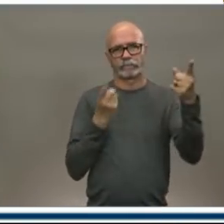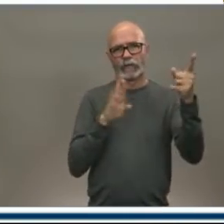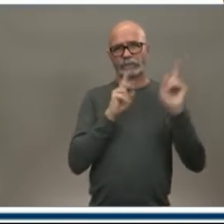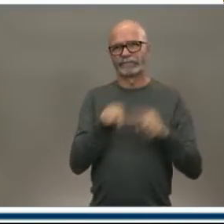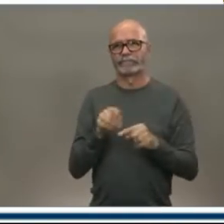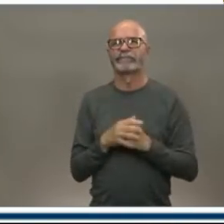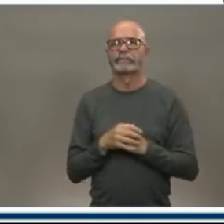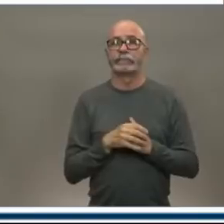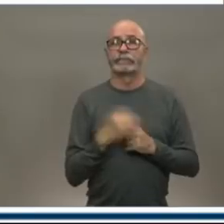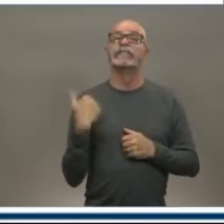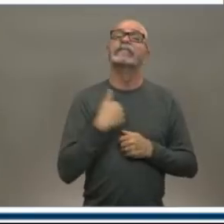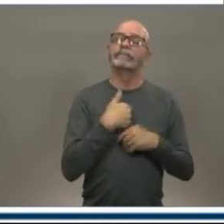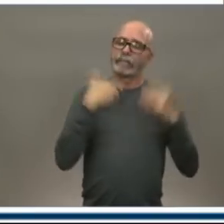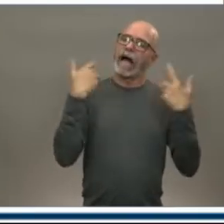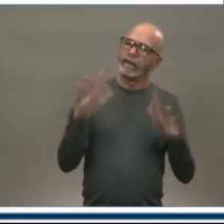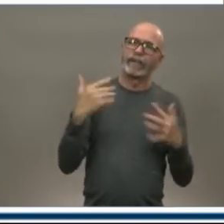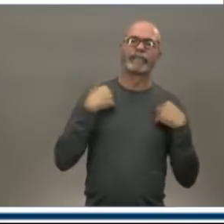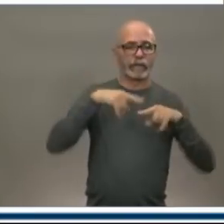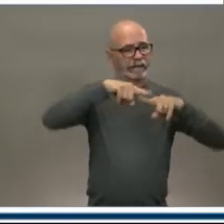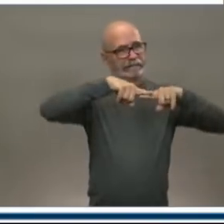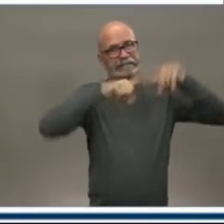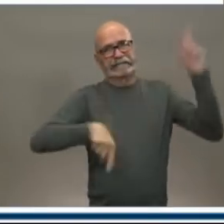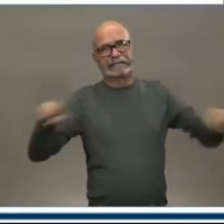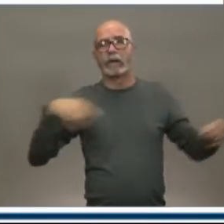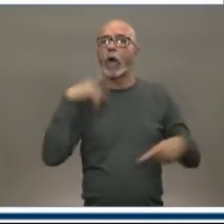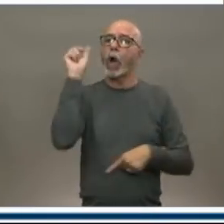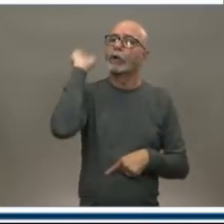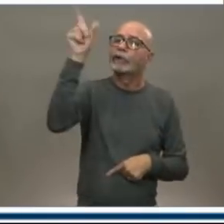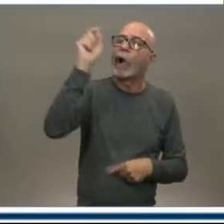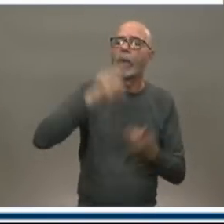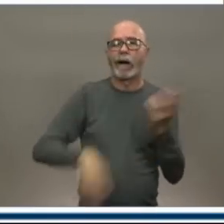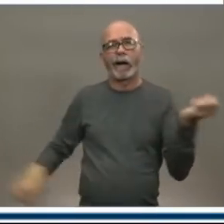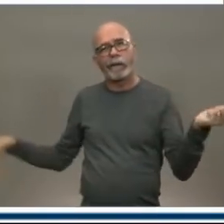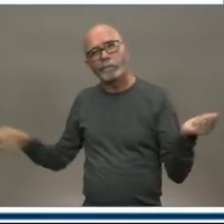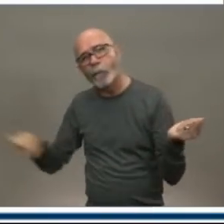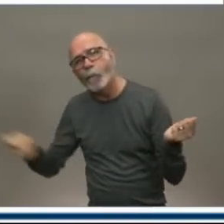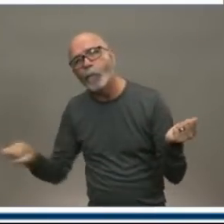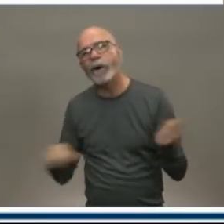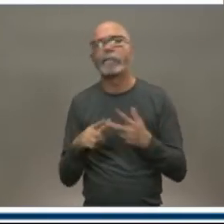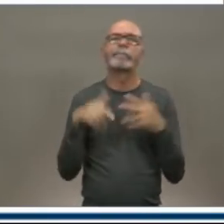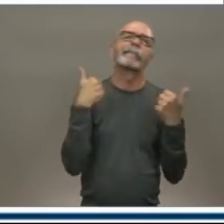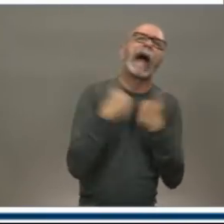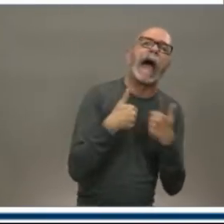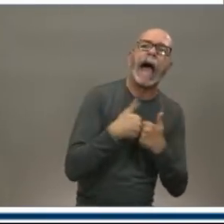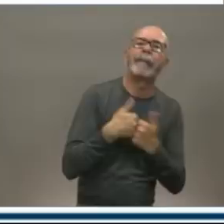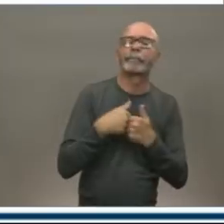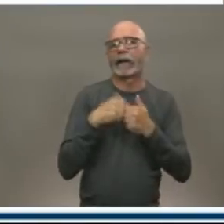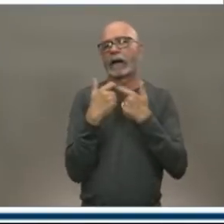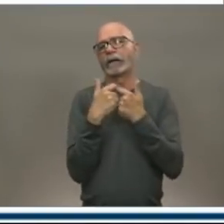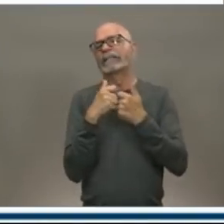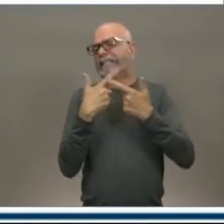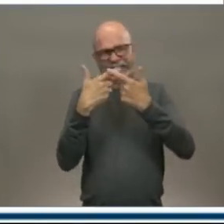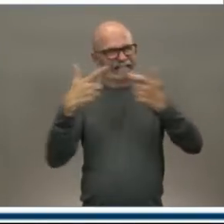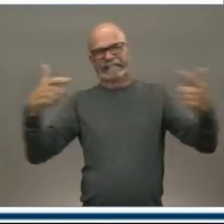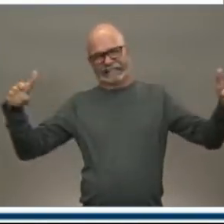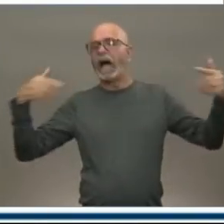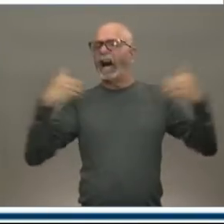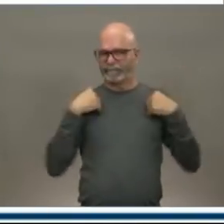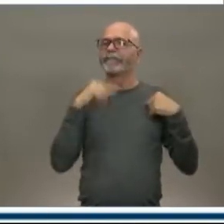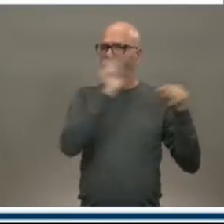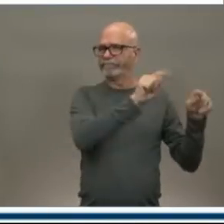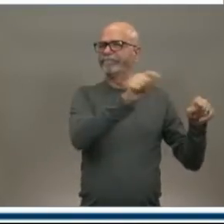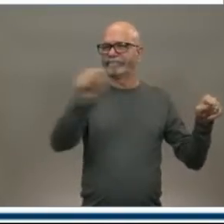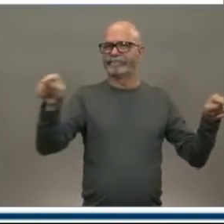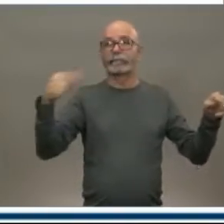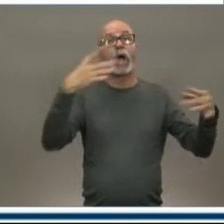of activities: darts, karaoke, pool, video games, etc. So I'm working right now with my colleagues in alcohol and